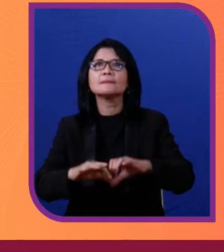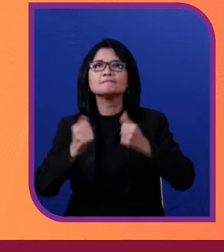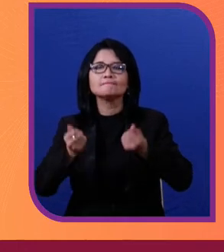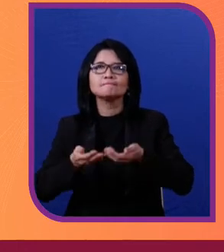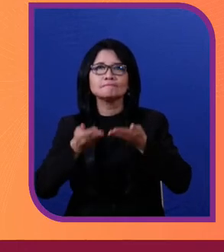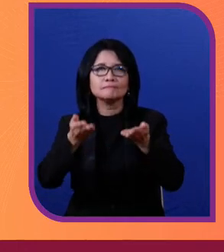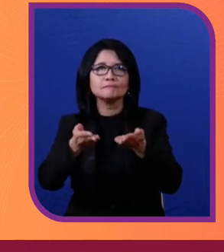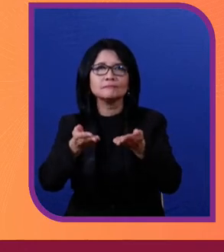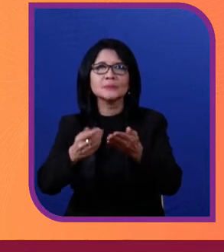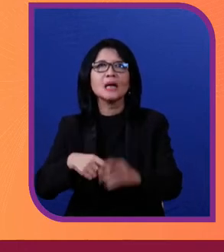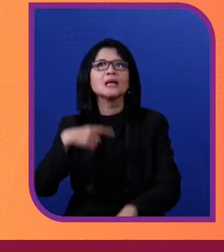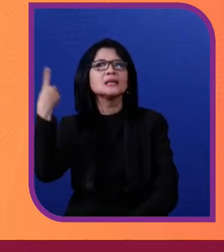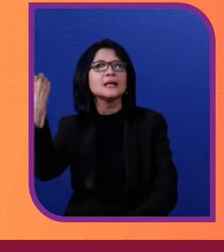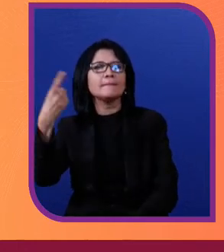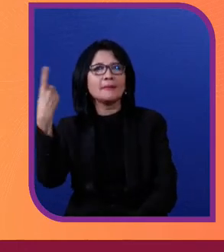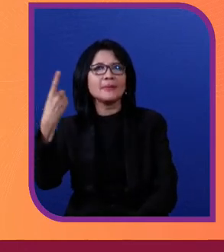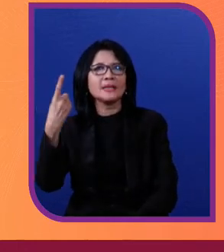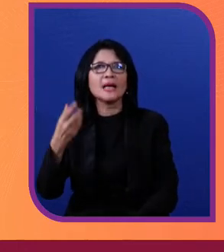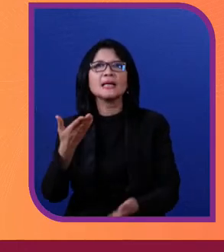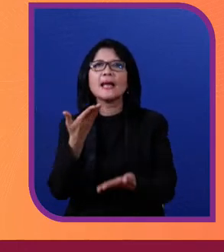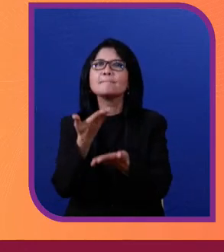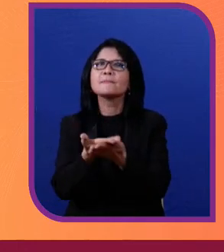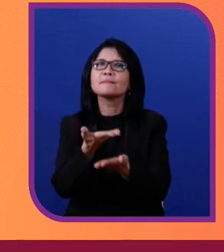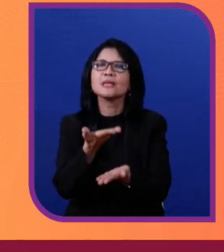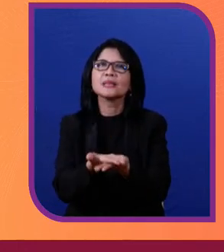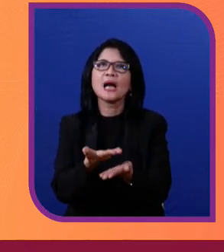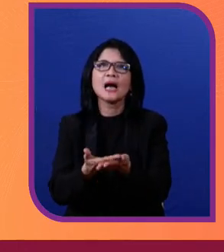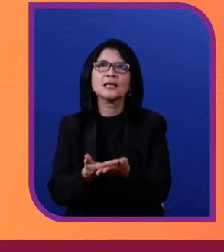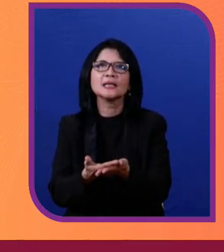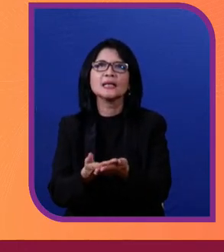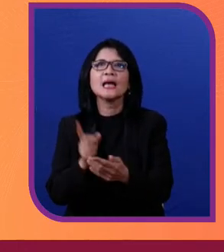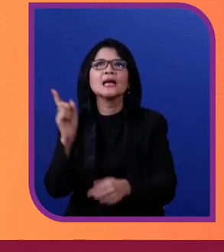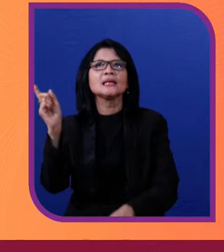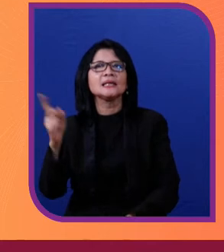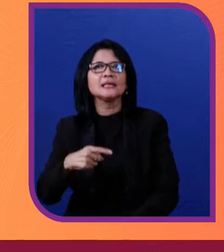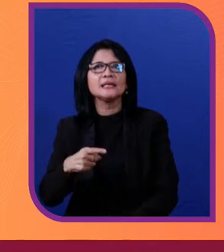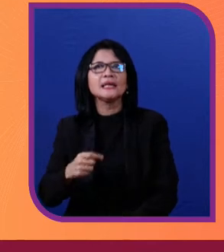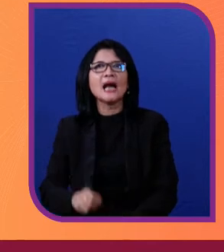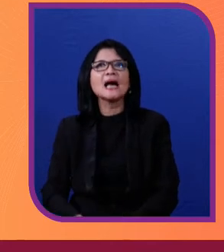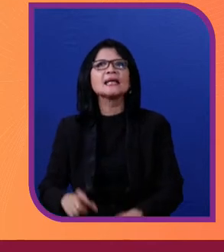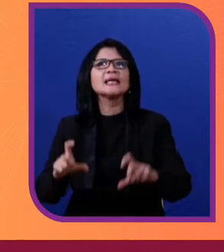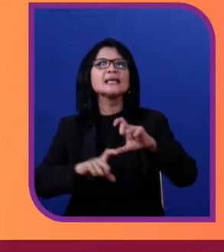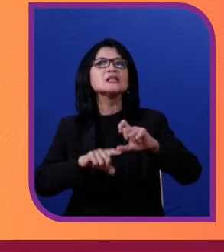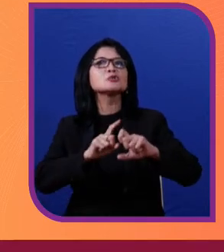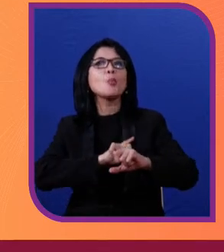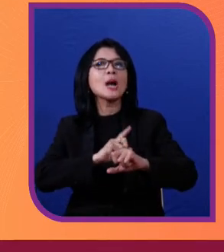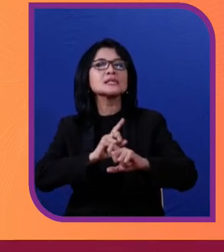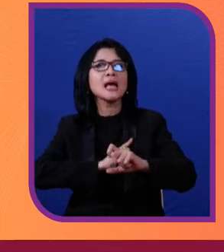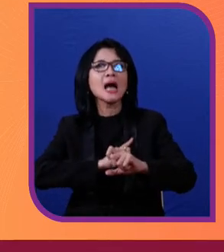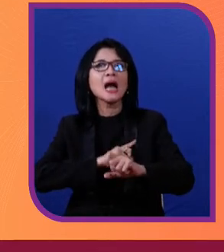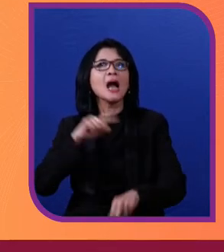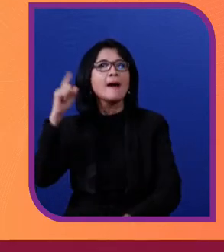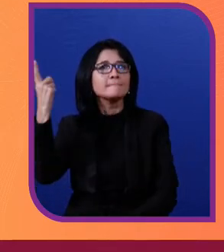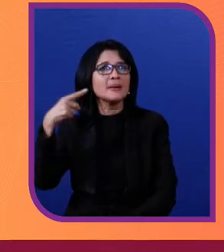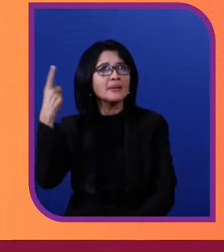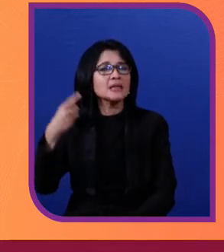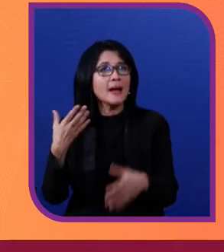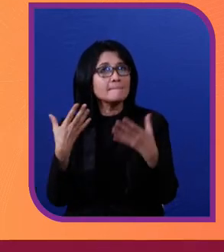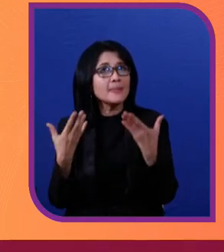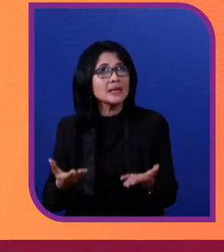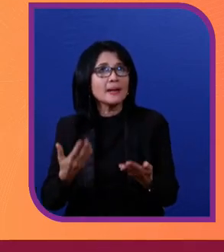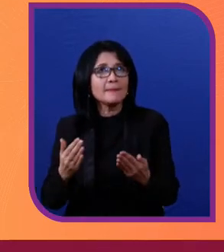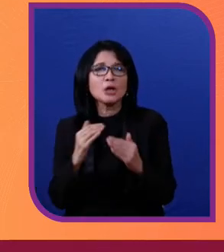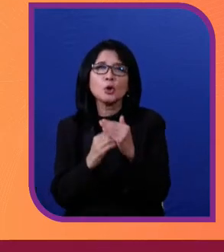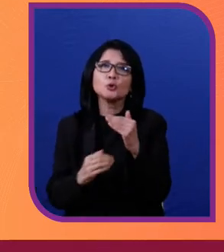tis anti remote control website kuatkan ekor Mendut Wings Reza teman again combination of factors